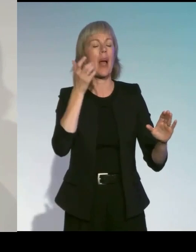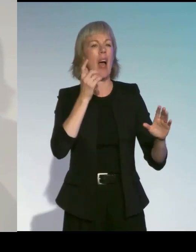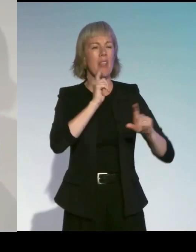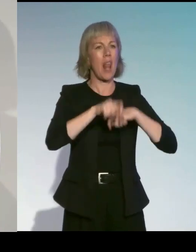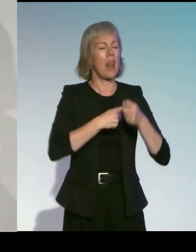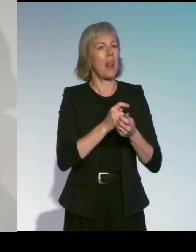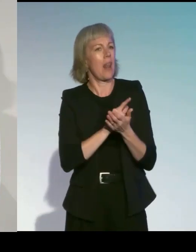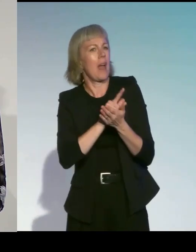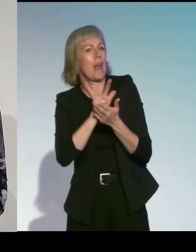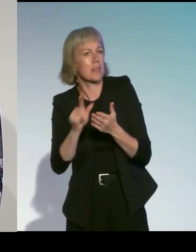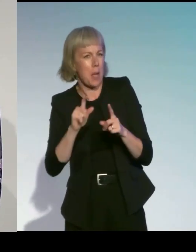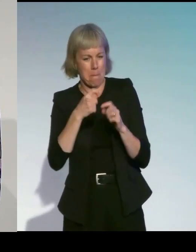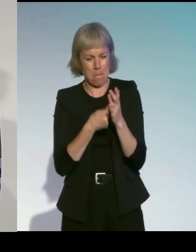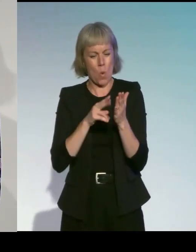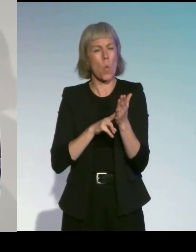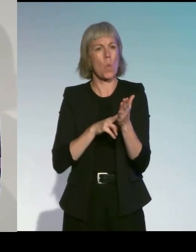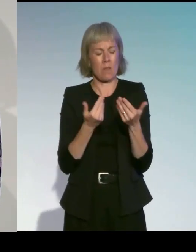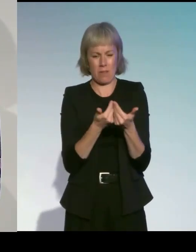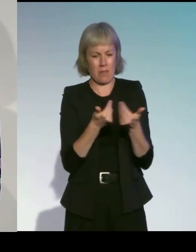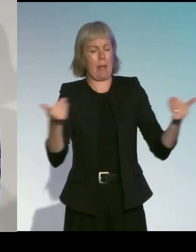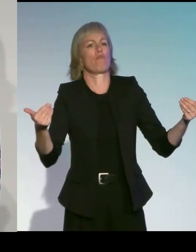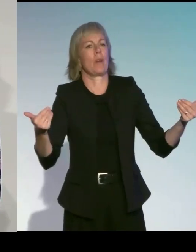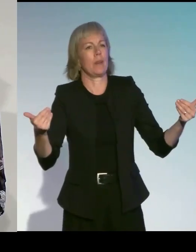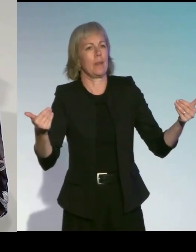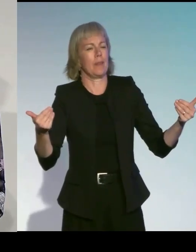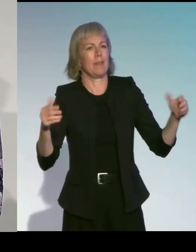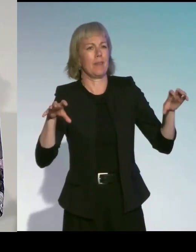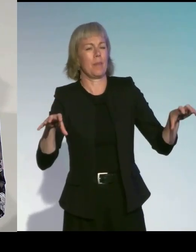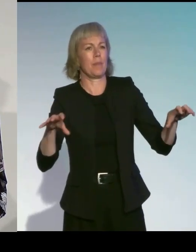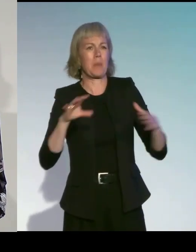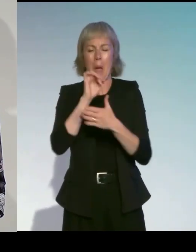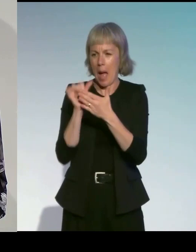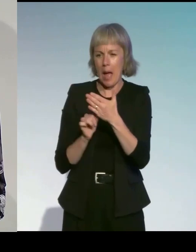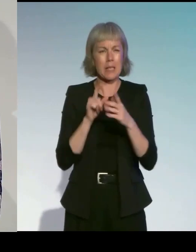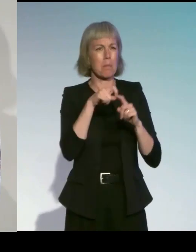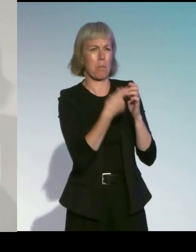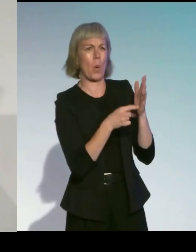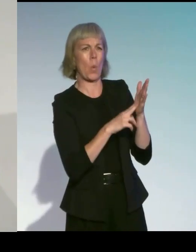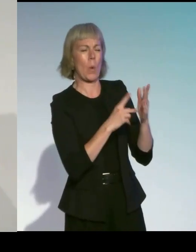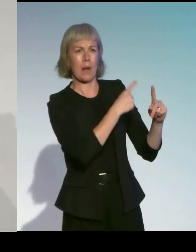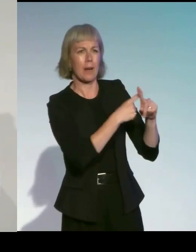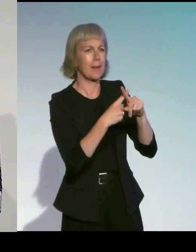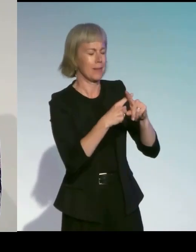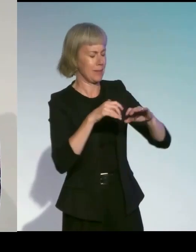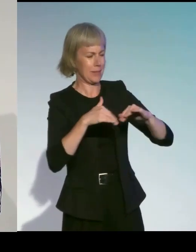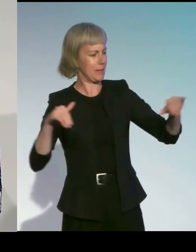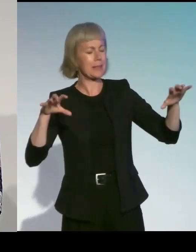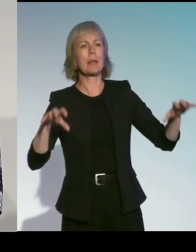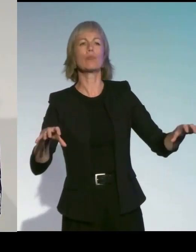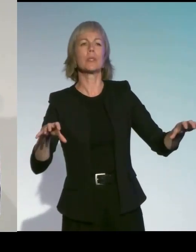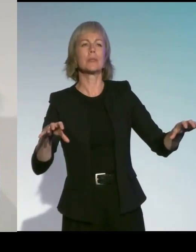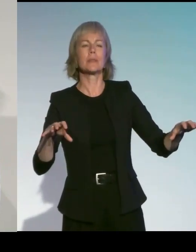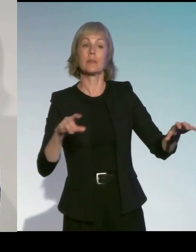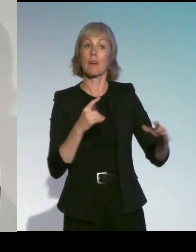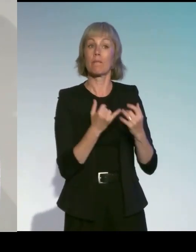distinction between porn and art as if they are totally separate things was actually a very intentional political decision during